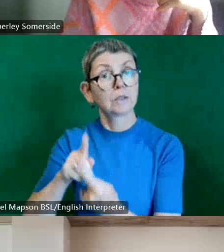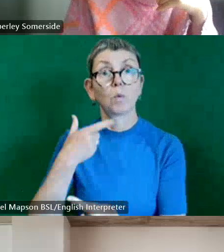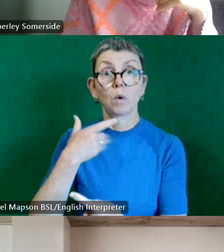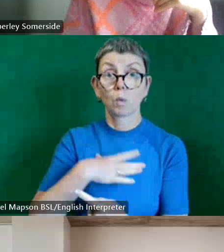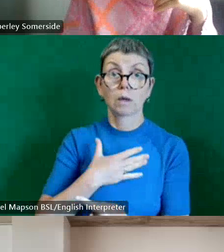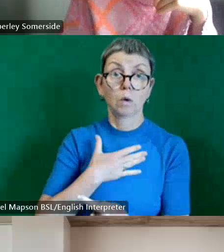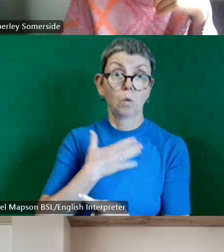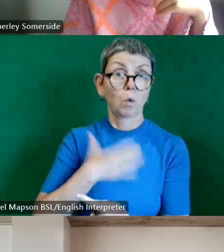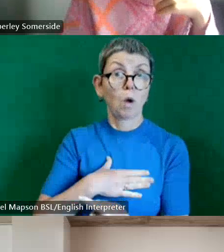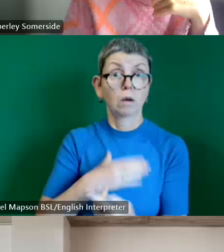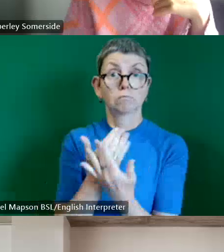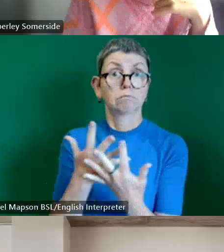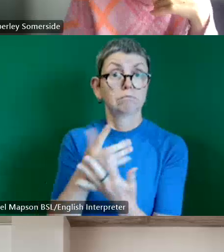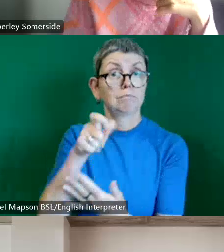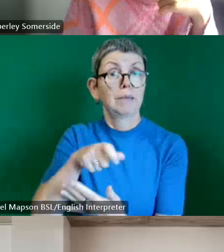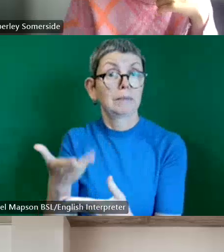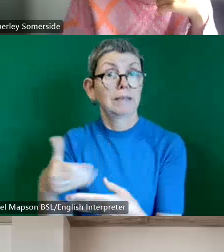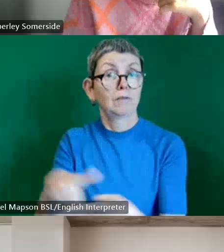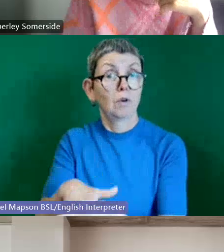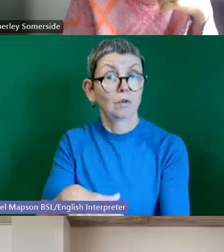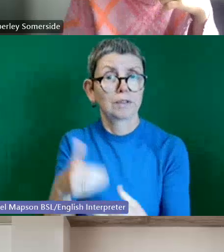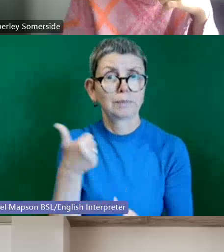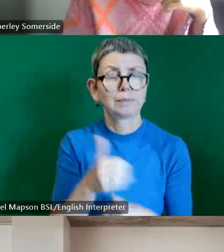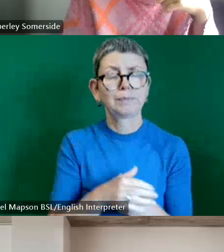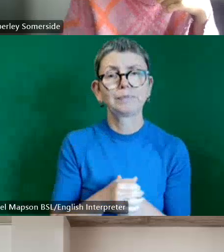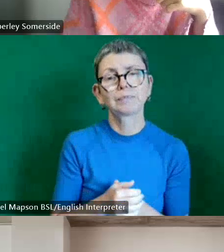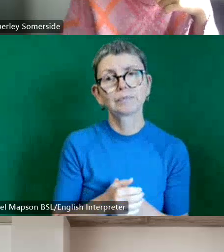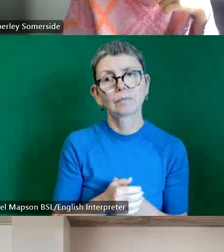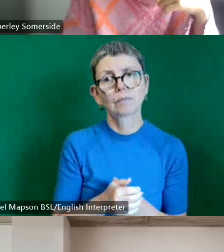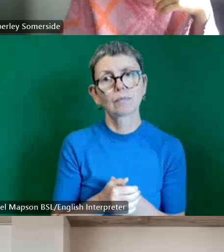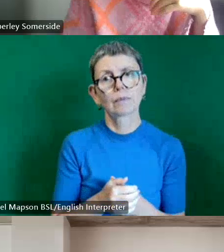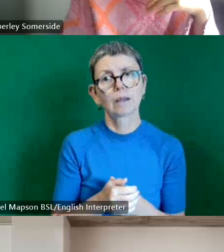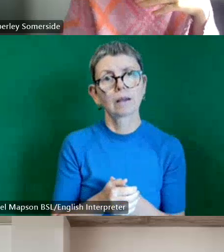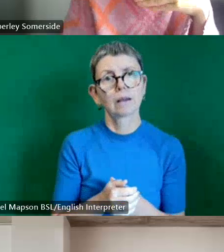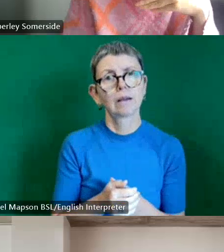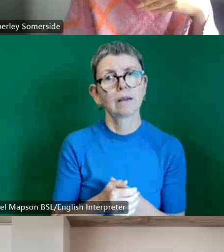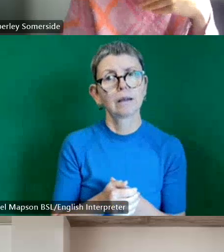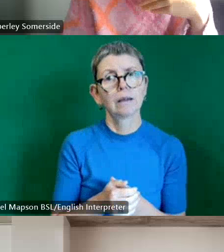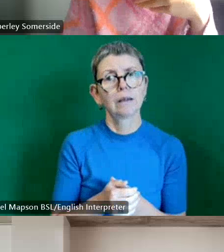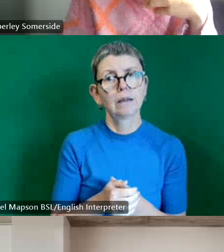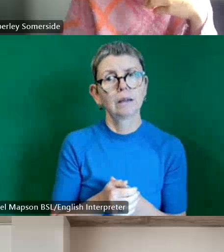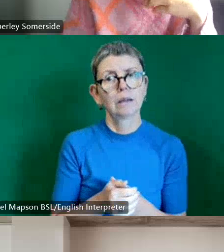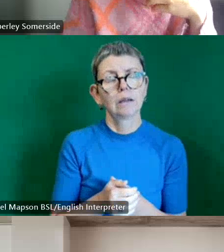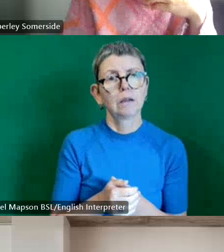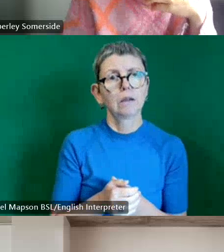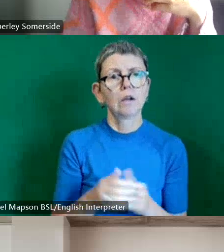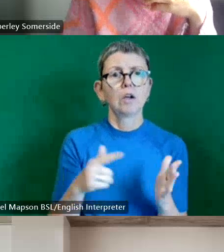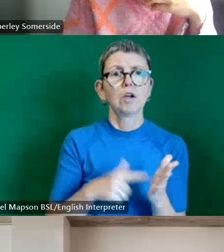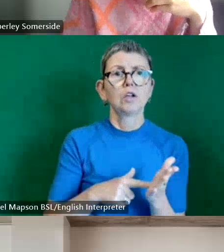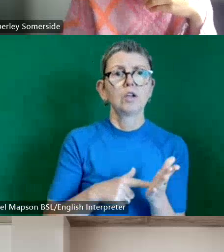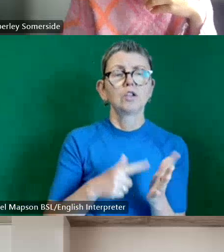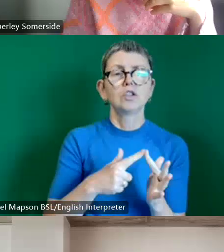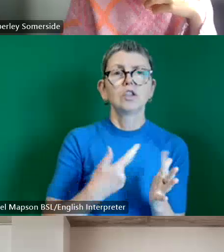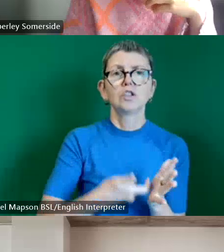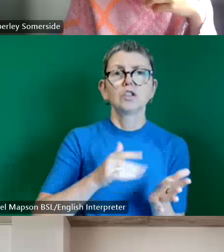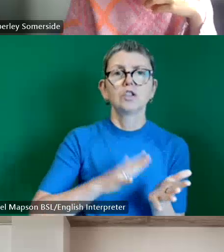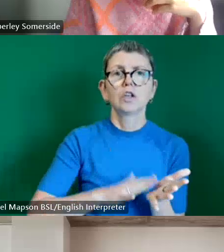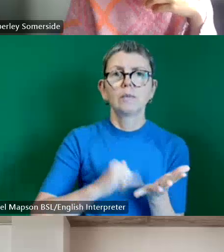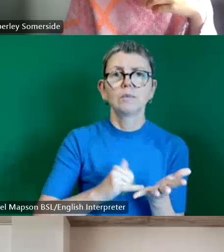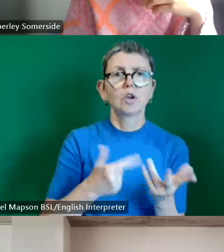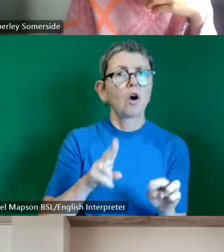in that as we can. We circulated revised terms of reference for the community of practice,